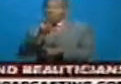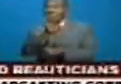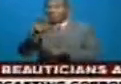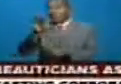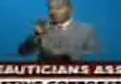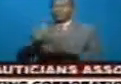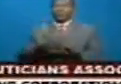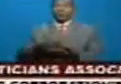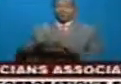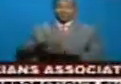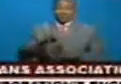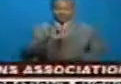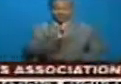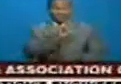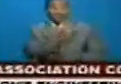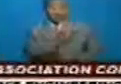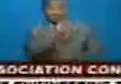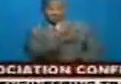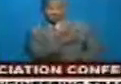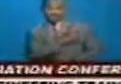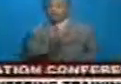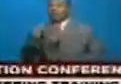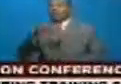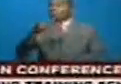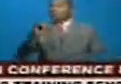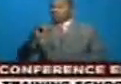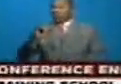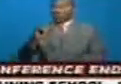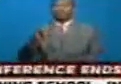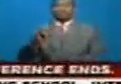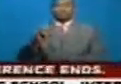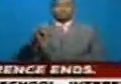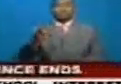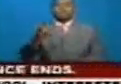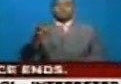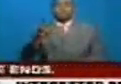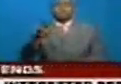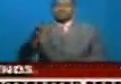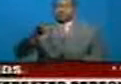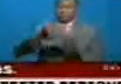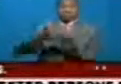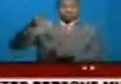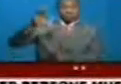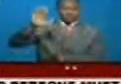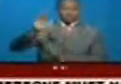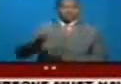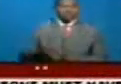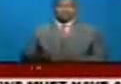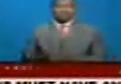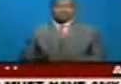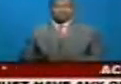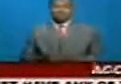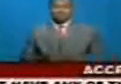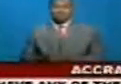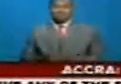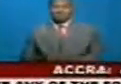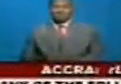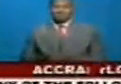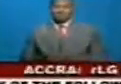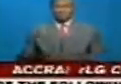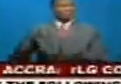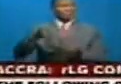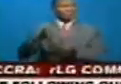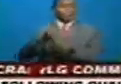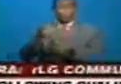at Ho in the Volta region. The General Assembly of the Church, being the highest order of the Church, was